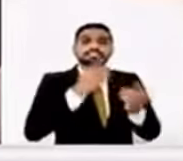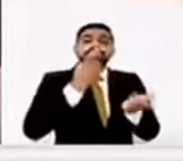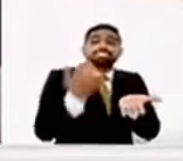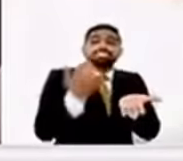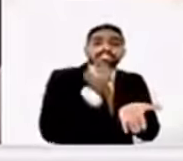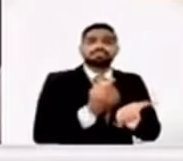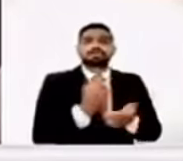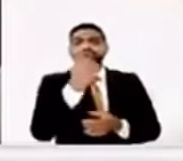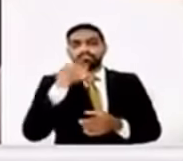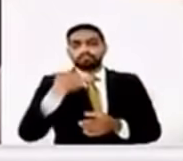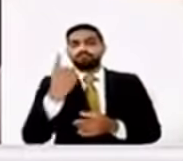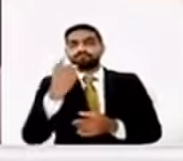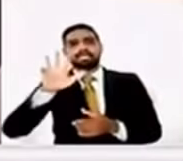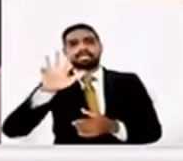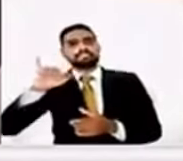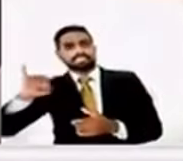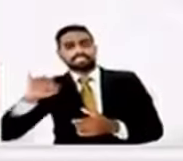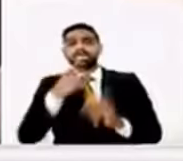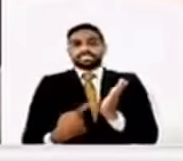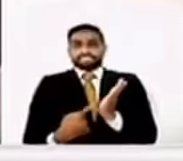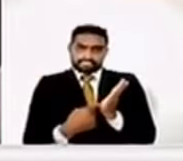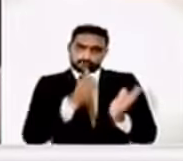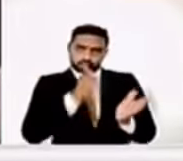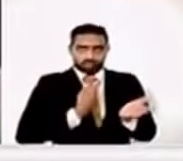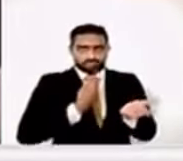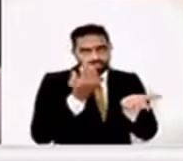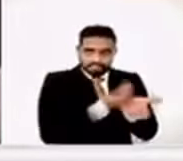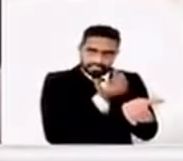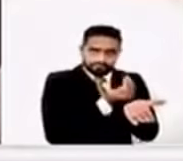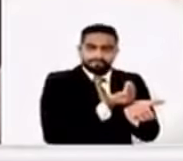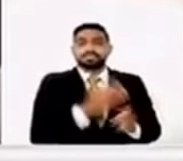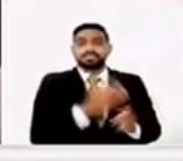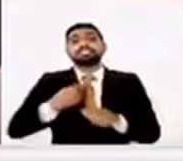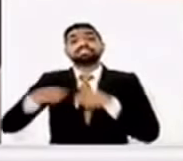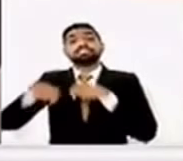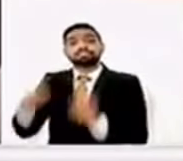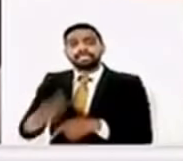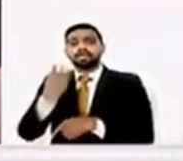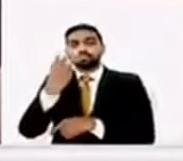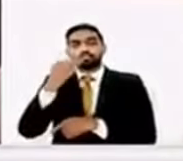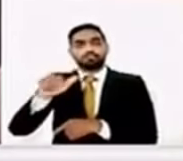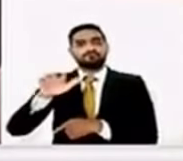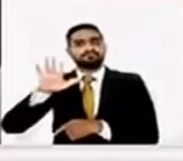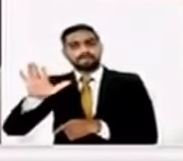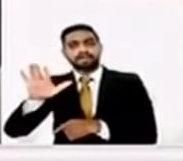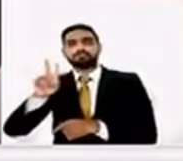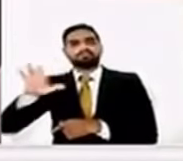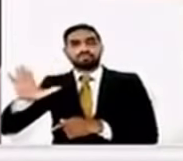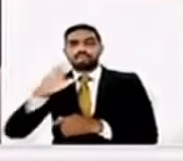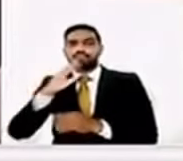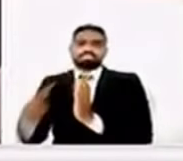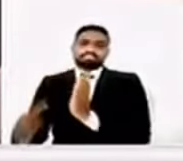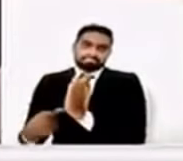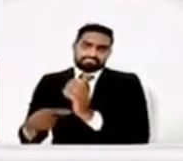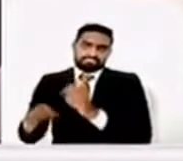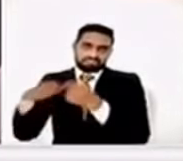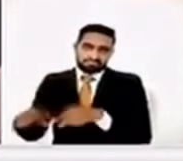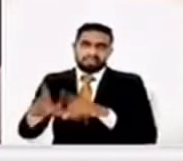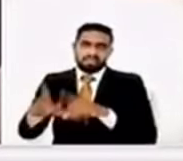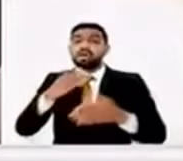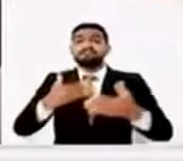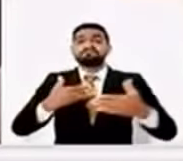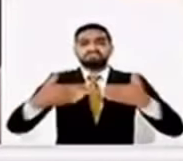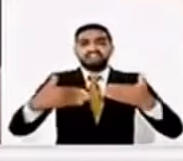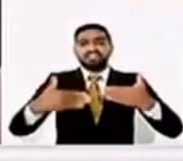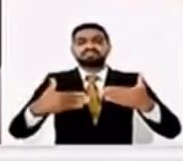The total government expenditure is 3.525 trillion rupees, and as such, the difference between the revenue and expenditure